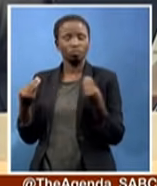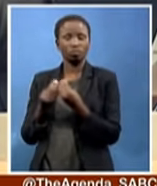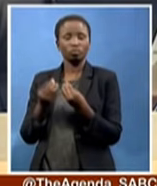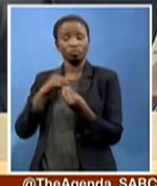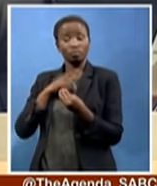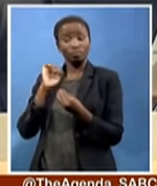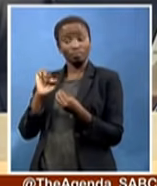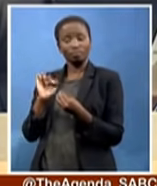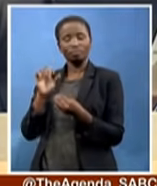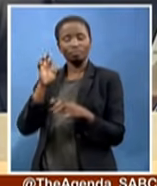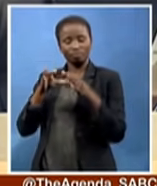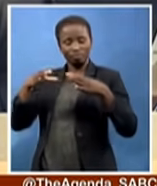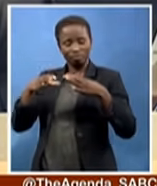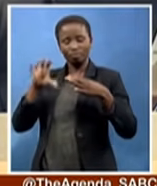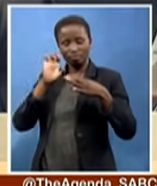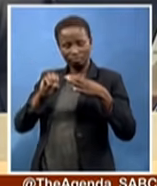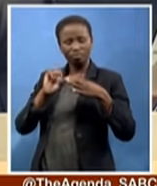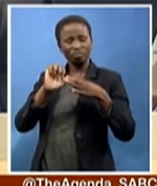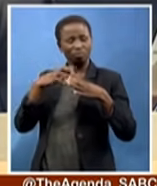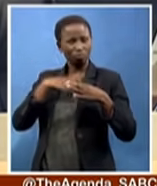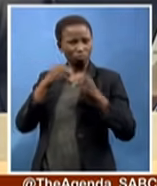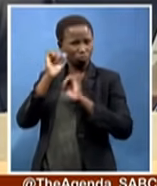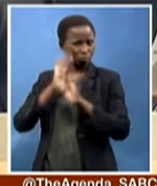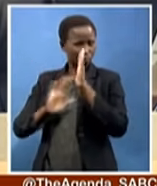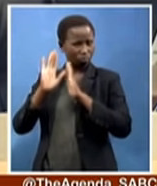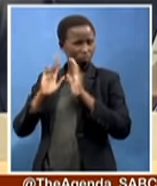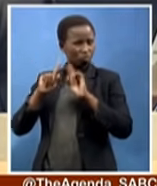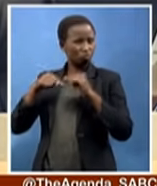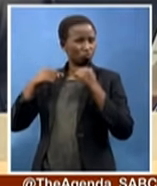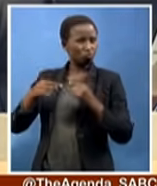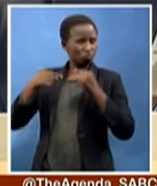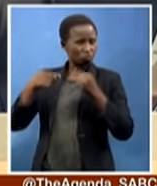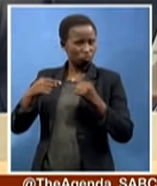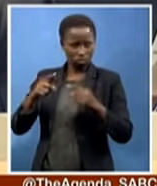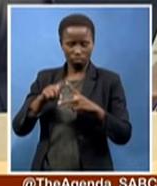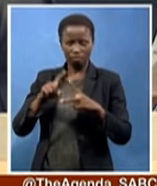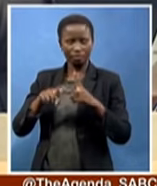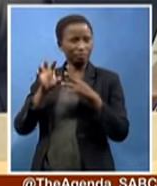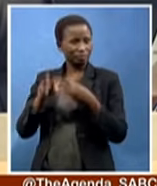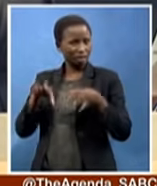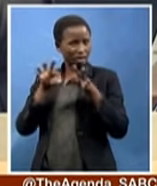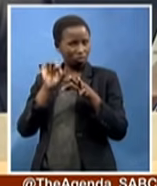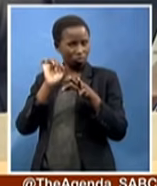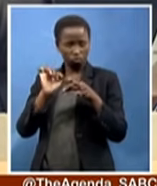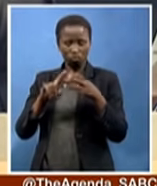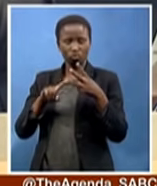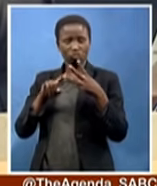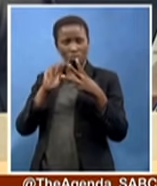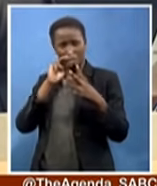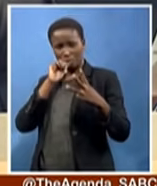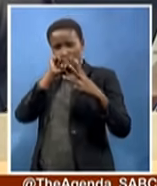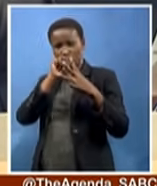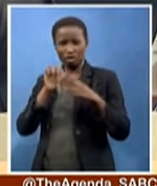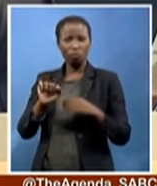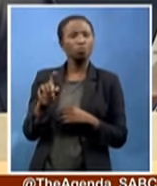struggle, its values, and its mission, is to address the problem. It should be noted that